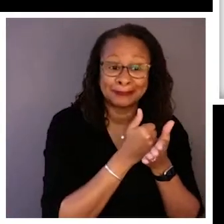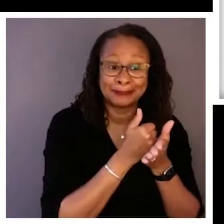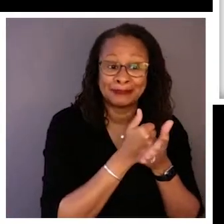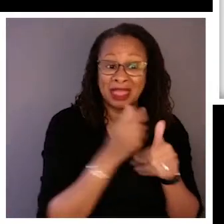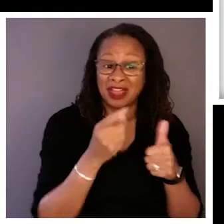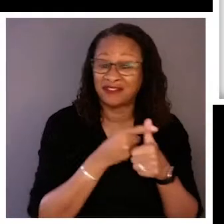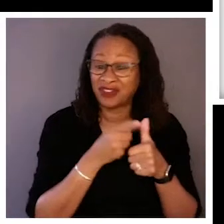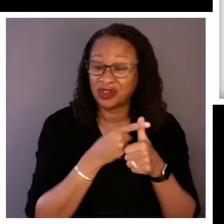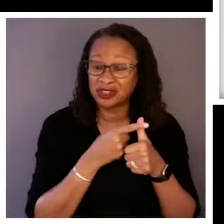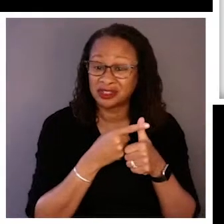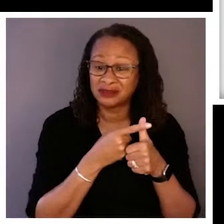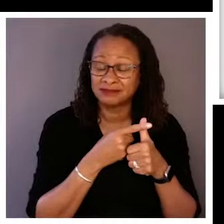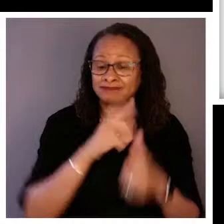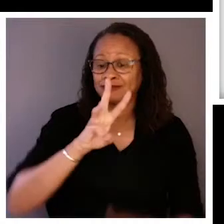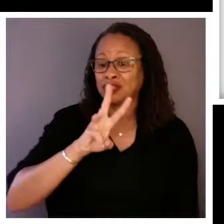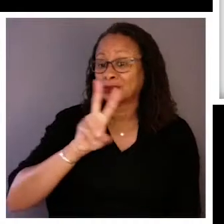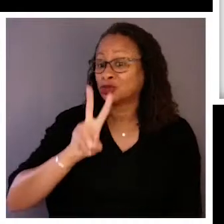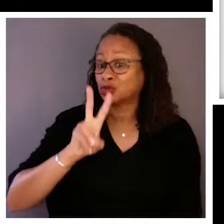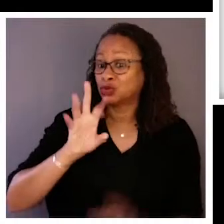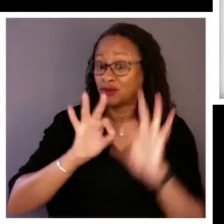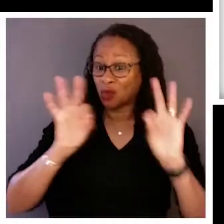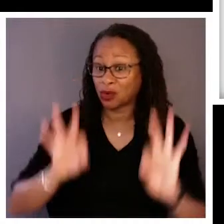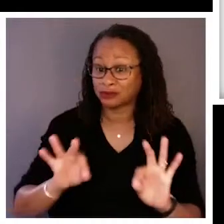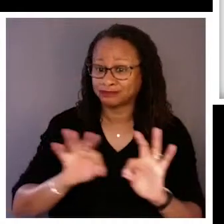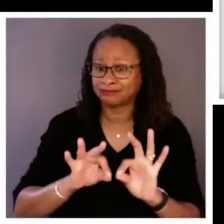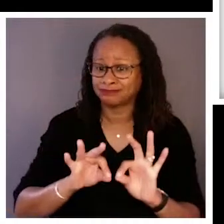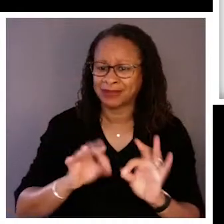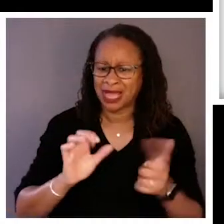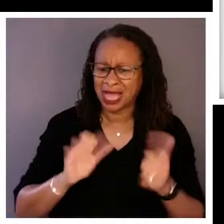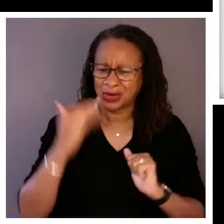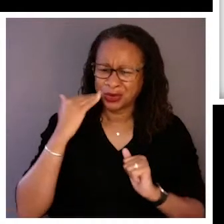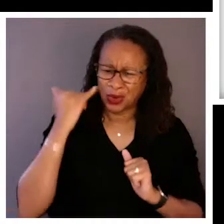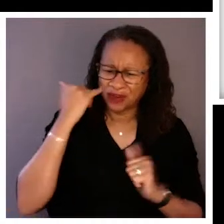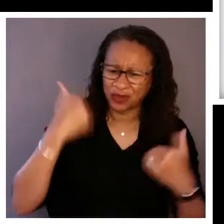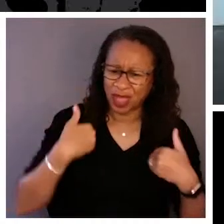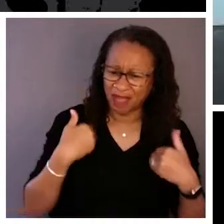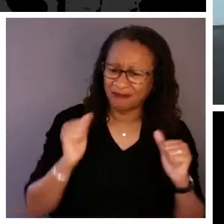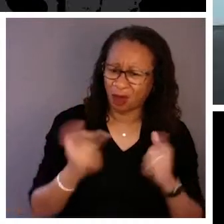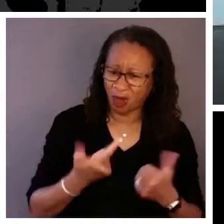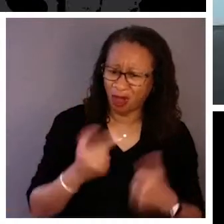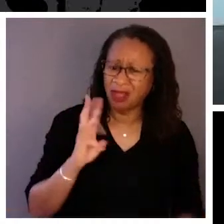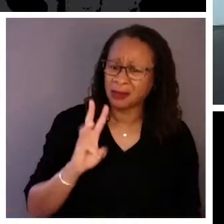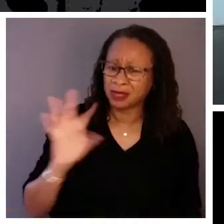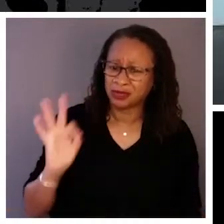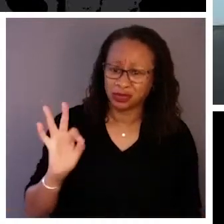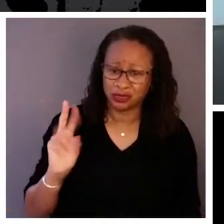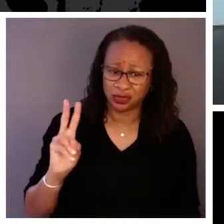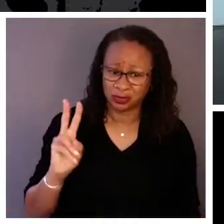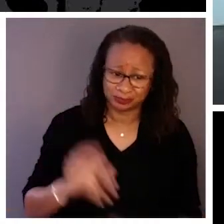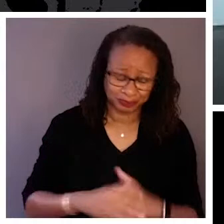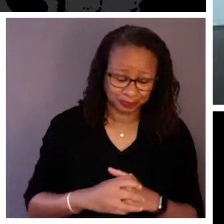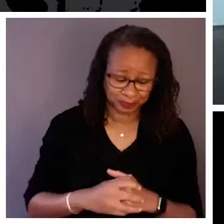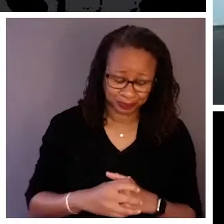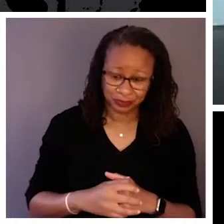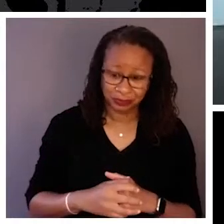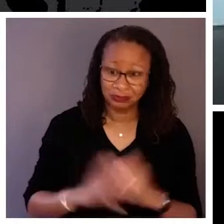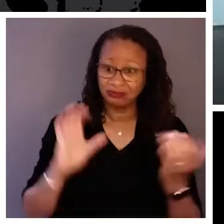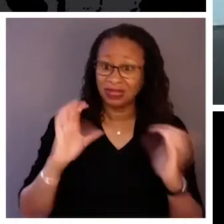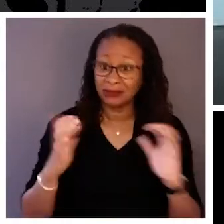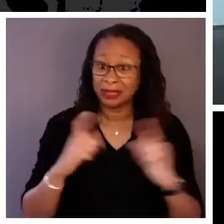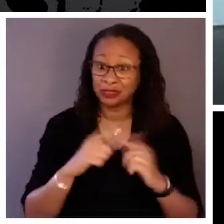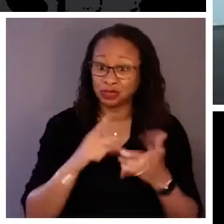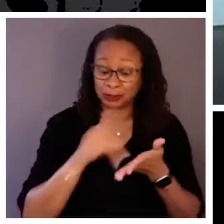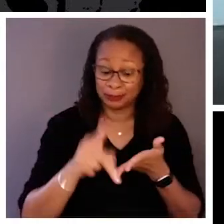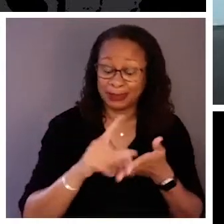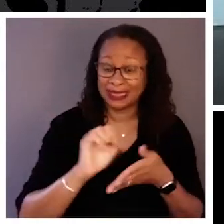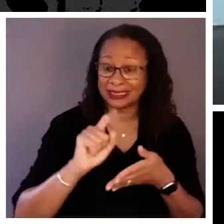you should look at are W-2 forms. How do you know if you've gotten all your W-2 forms? I always suggest compare them to your pay stubs. Look